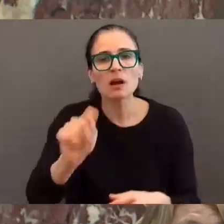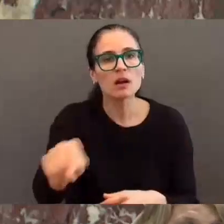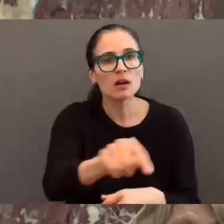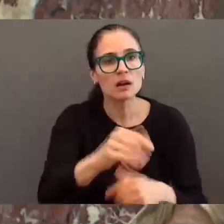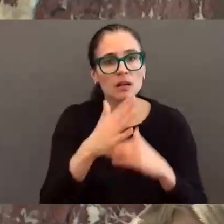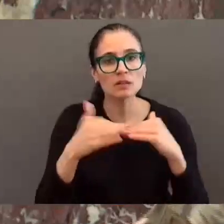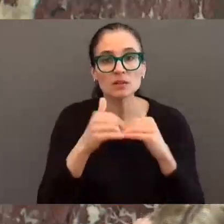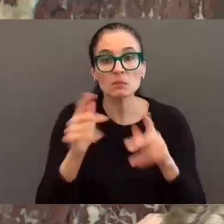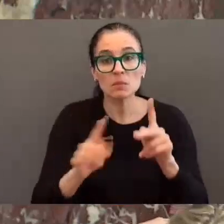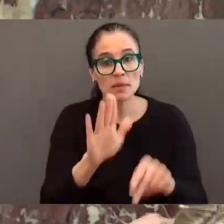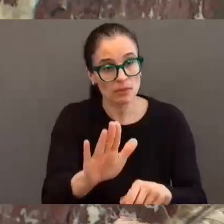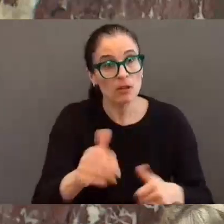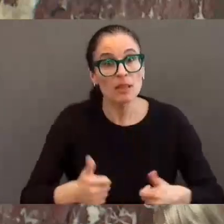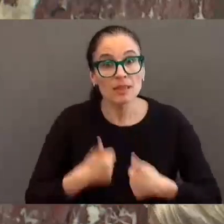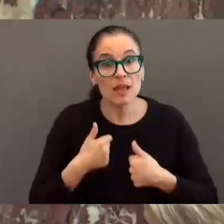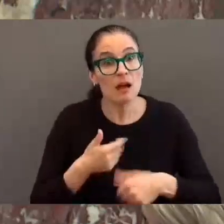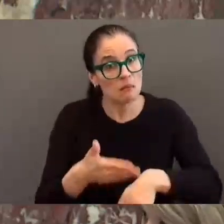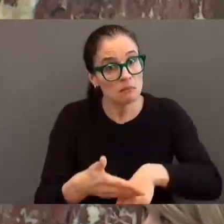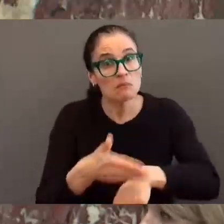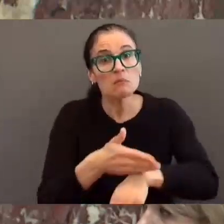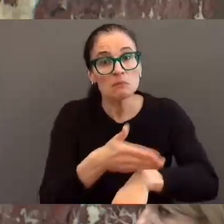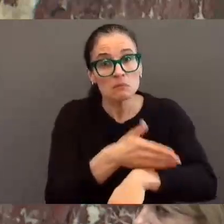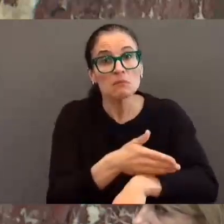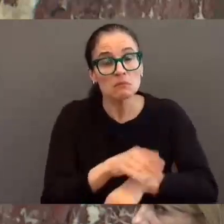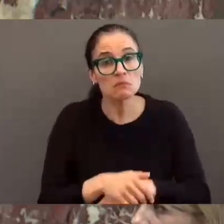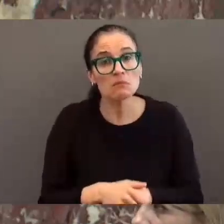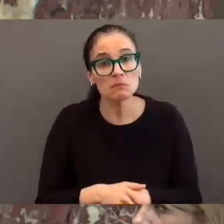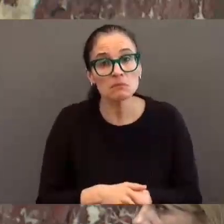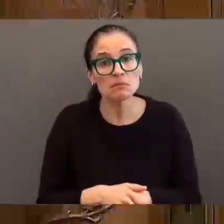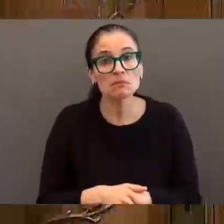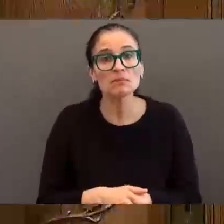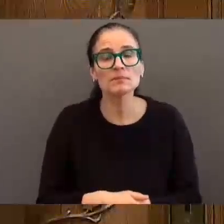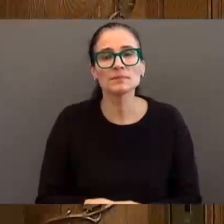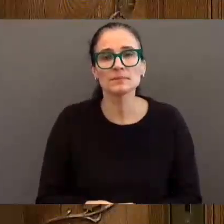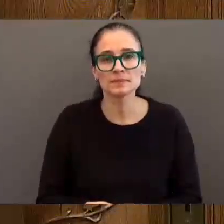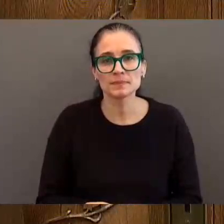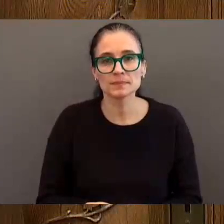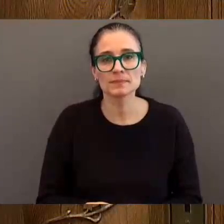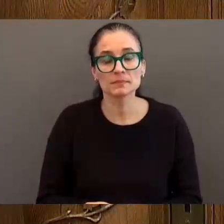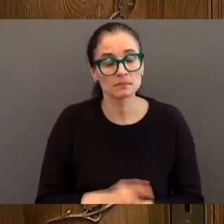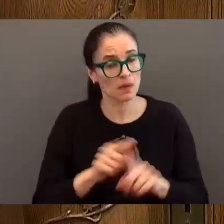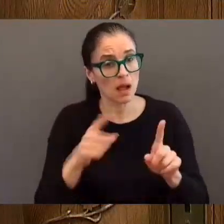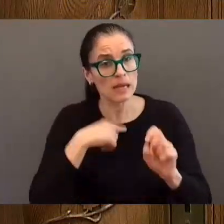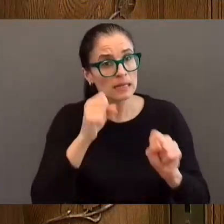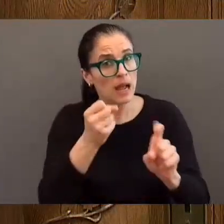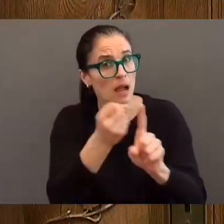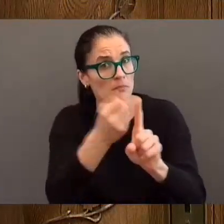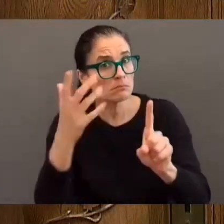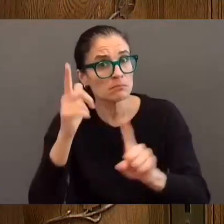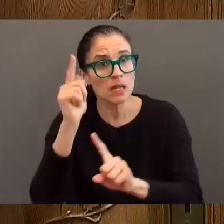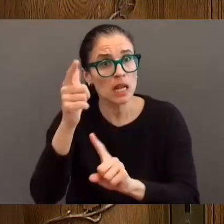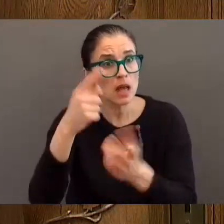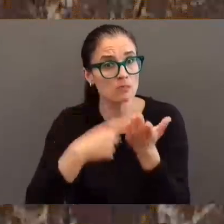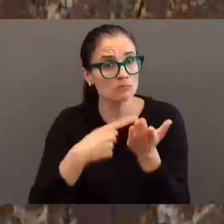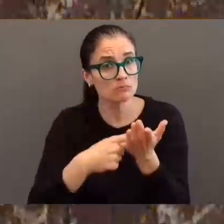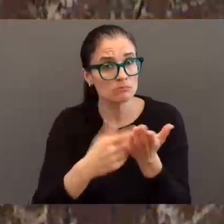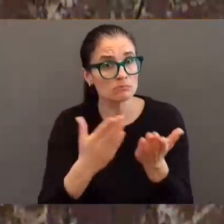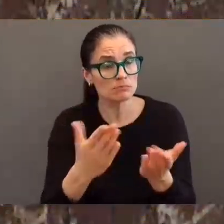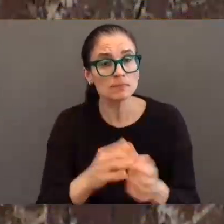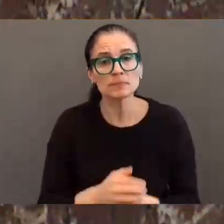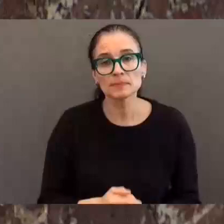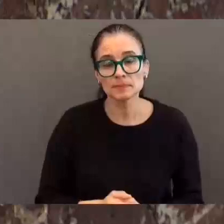and I look forward to outlining more of it. Thank you, Minister. Member supplemental. Thank you,